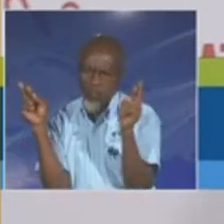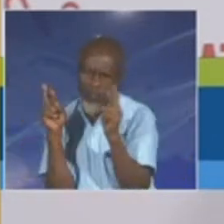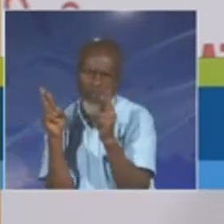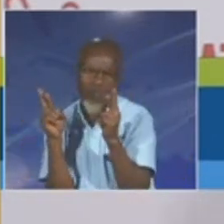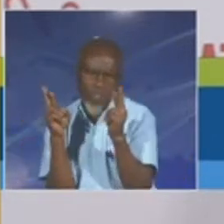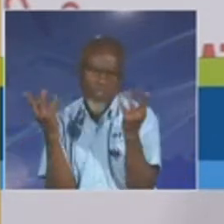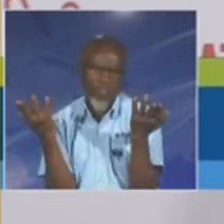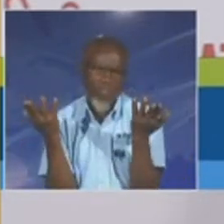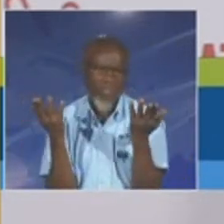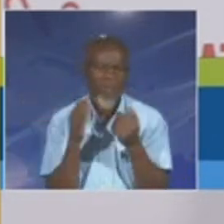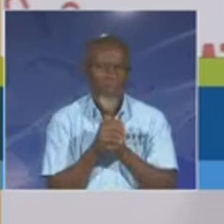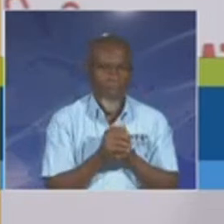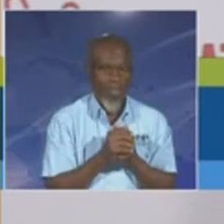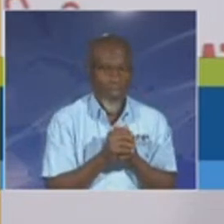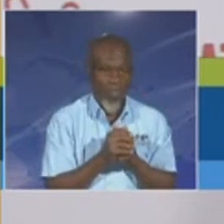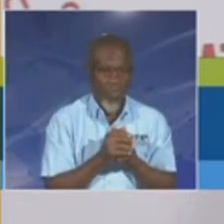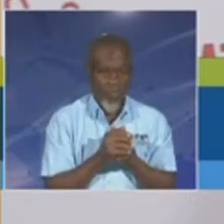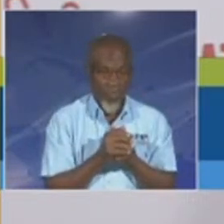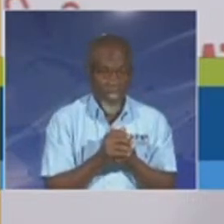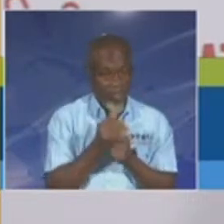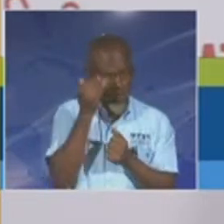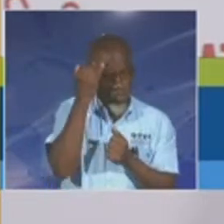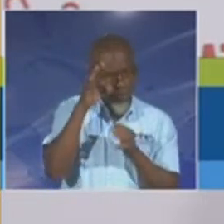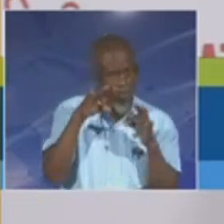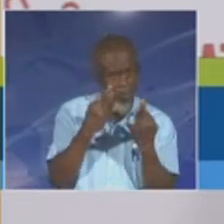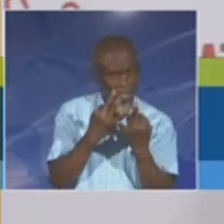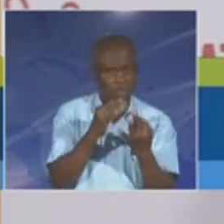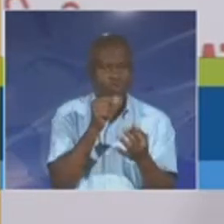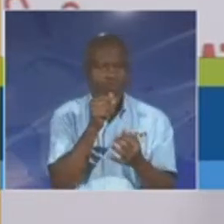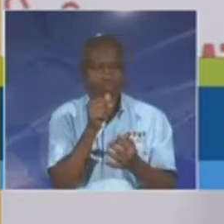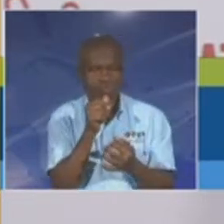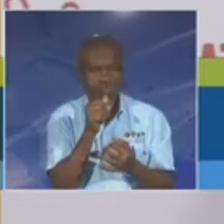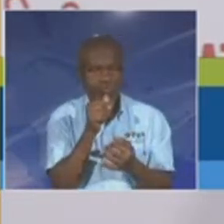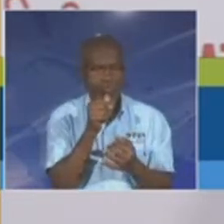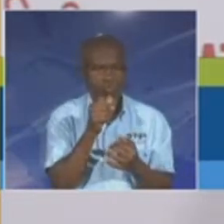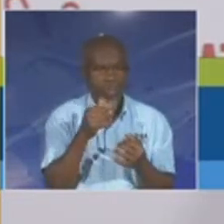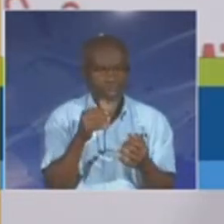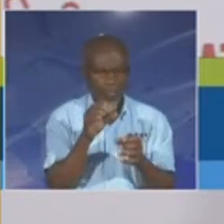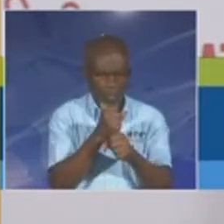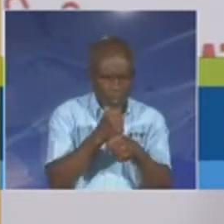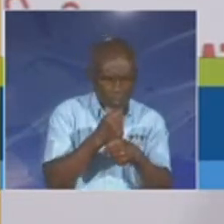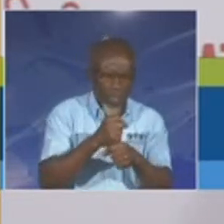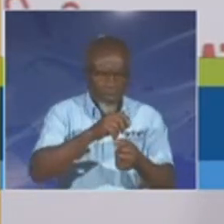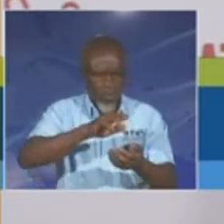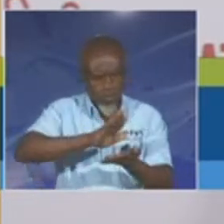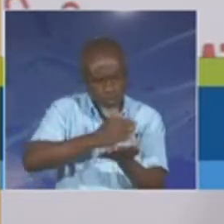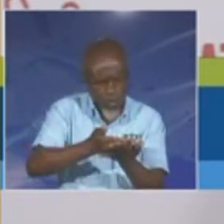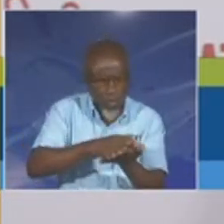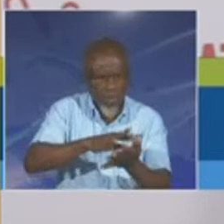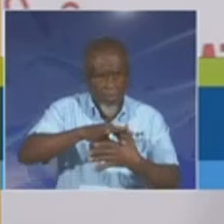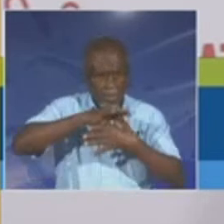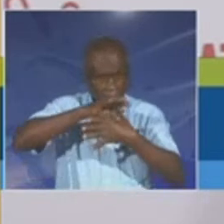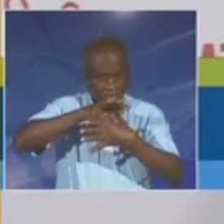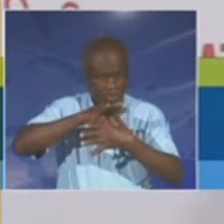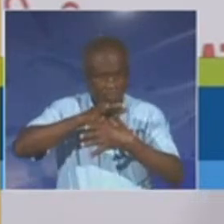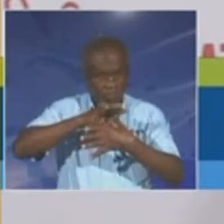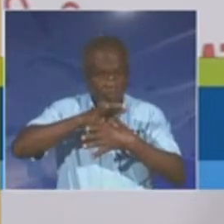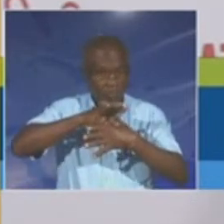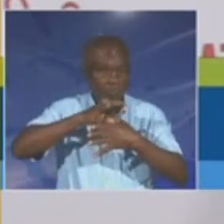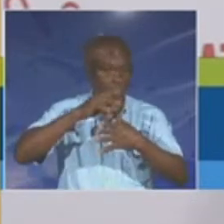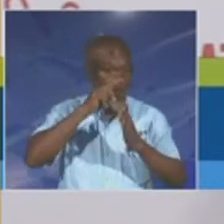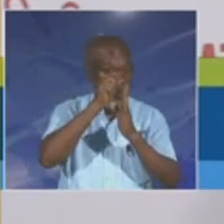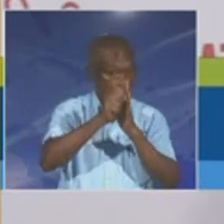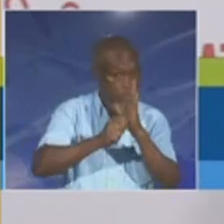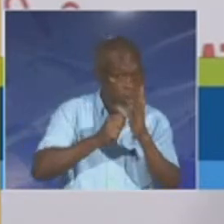family who prepared meats for the term, and then they would just, boil the rice or the pasta to go with the peas and the meats that are already prepared and